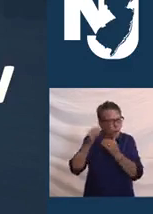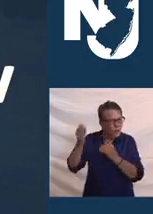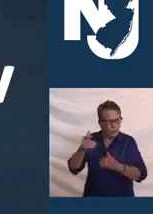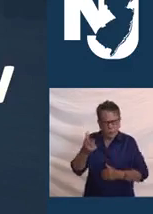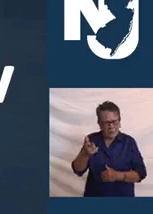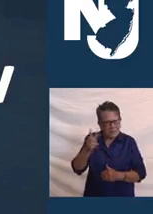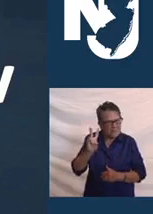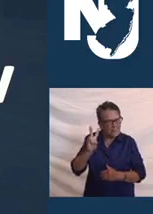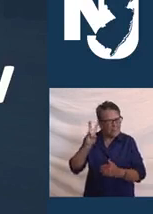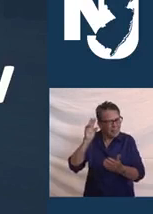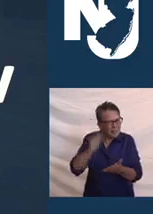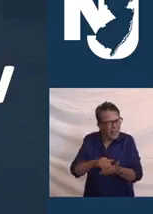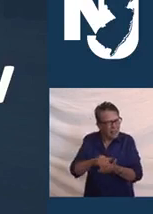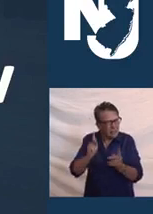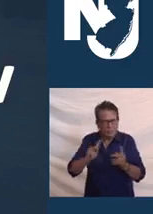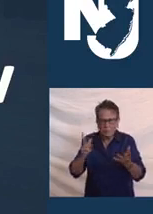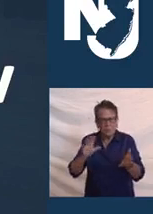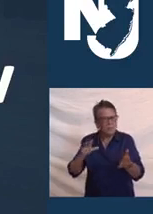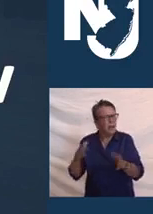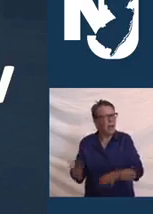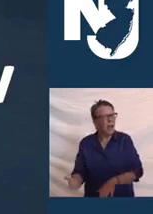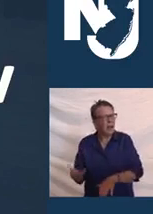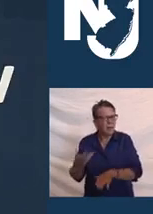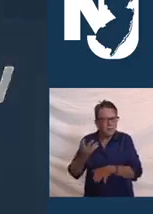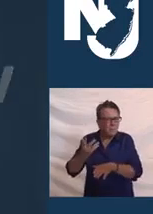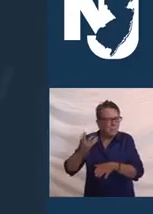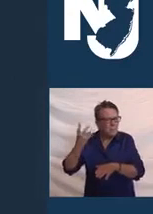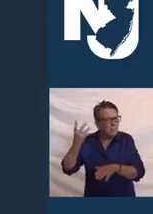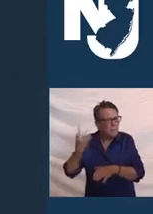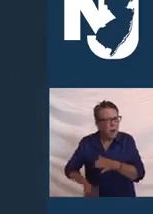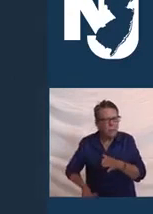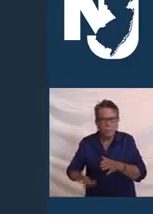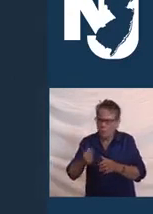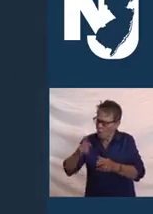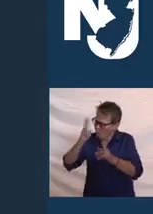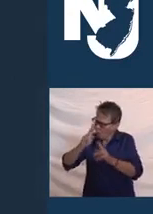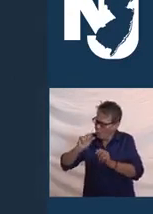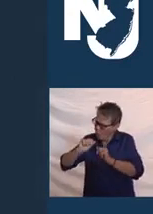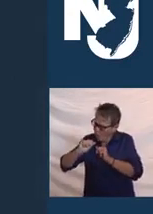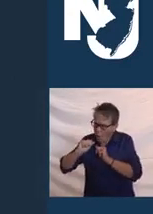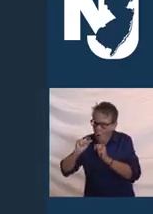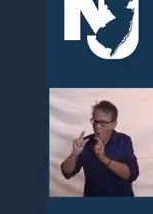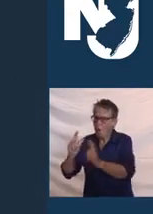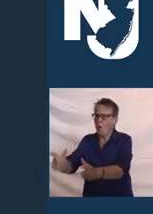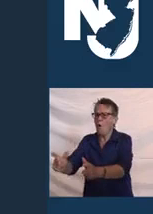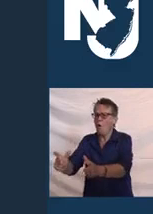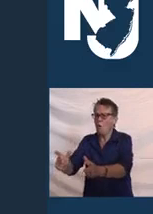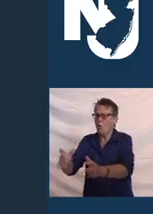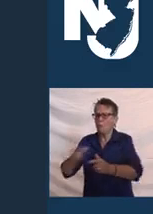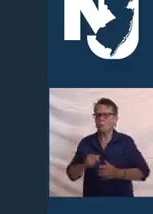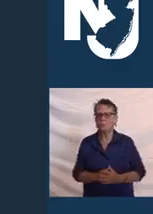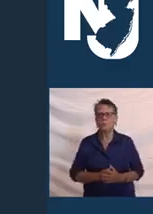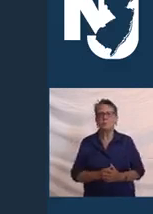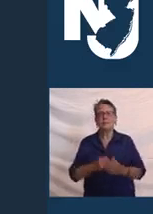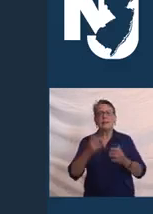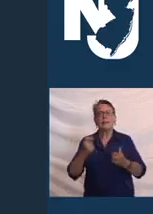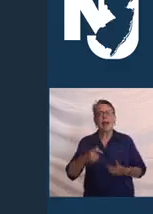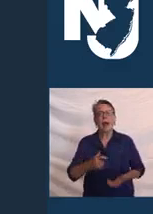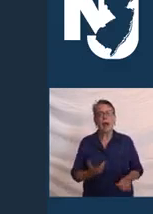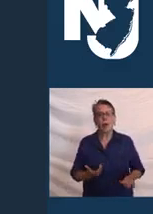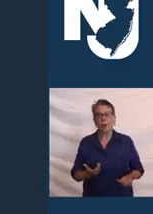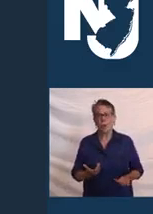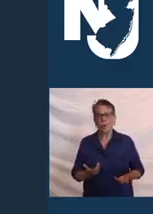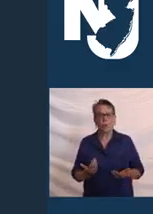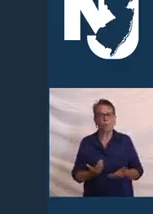honor them all. Now, before I close, I want to give a quick shout out to that woman, Dr. Catherine